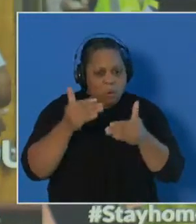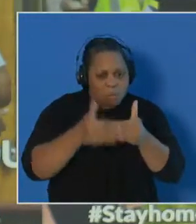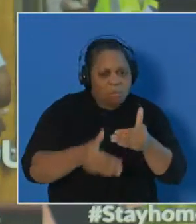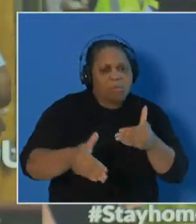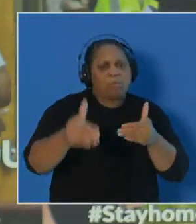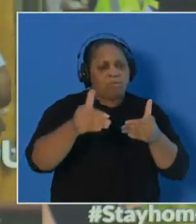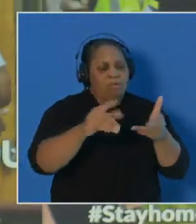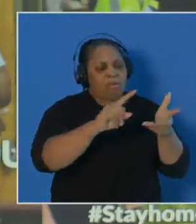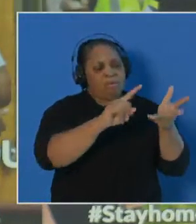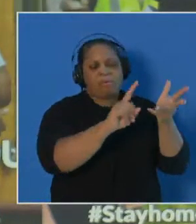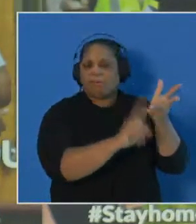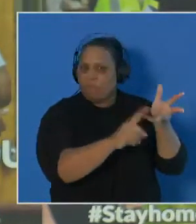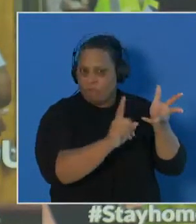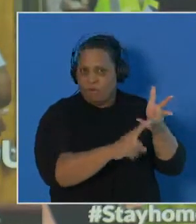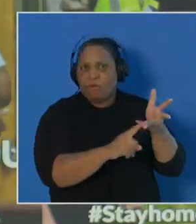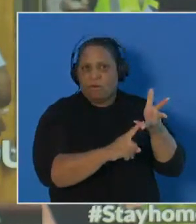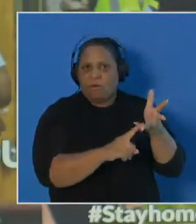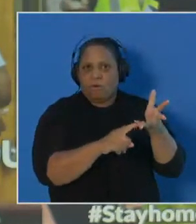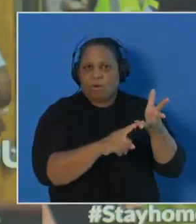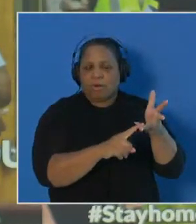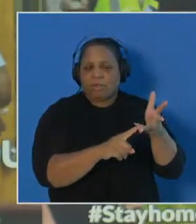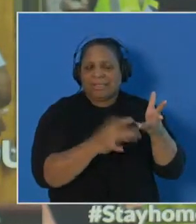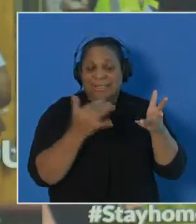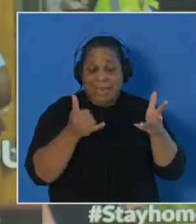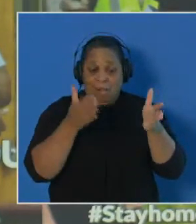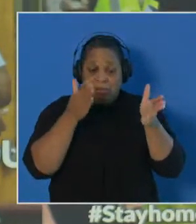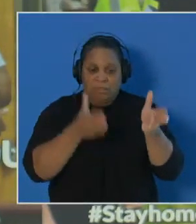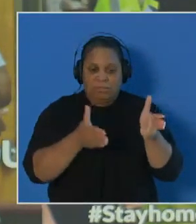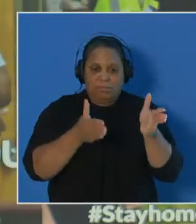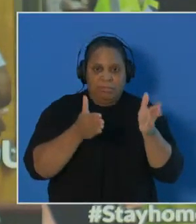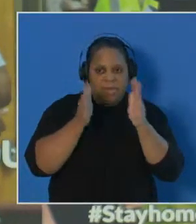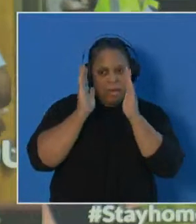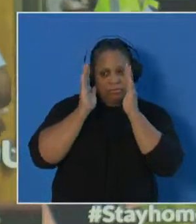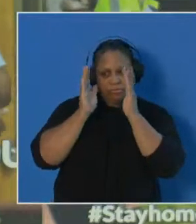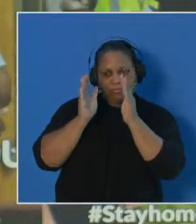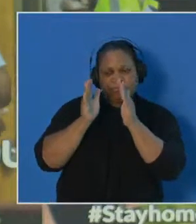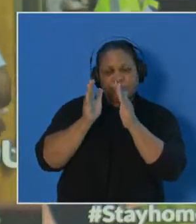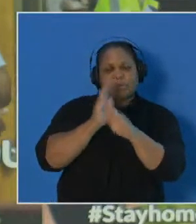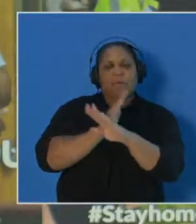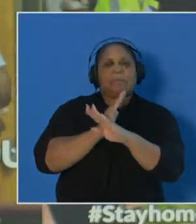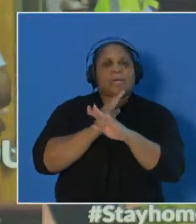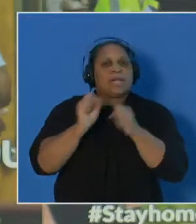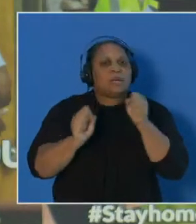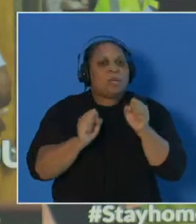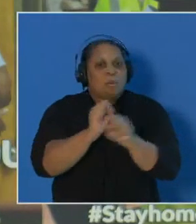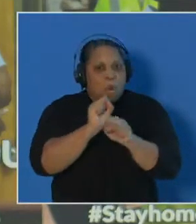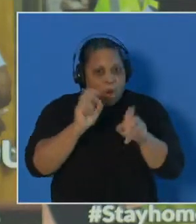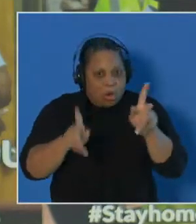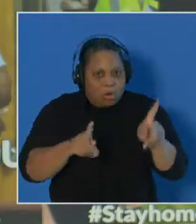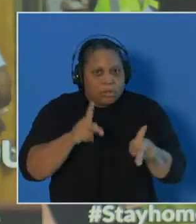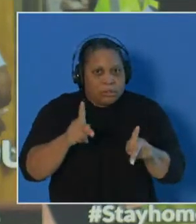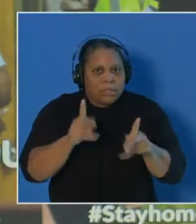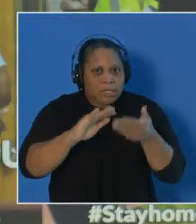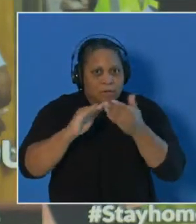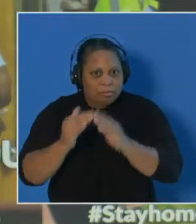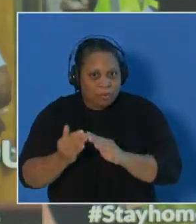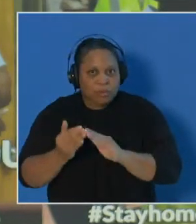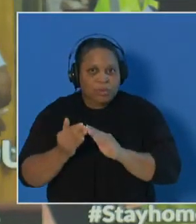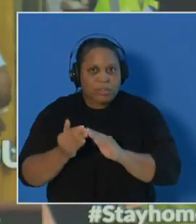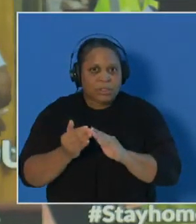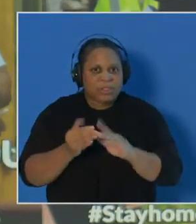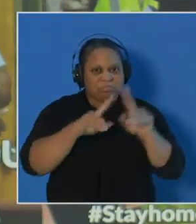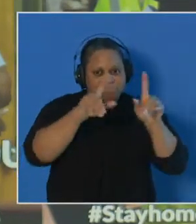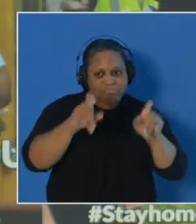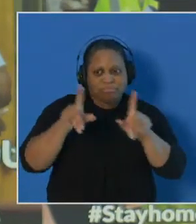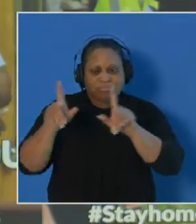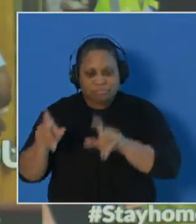phase 4. This is a plan that focuses on protecting our workers and our community, emphasizes testing and screening